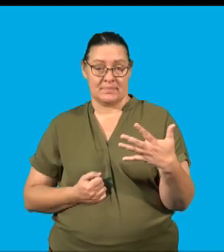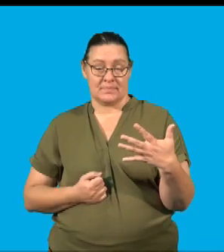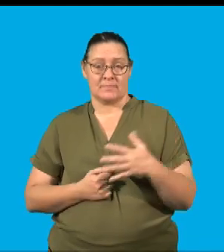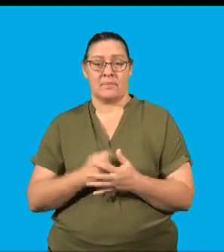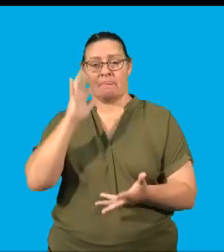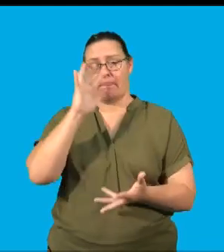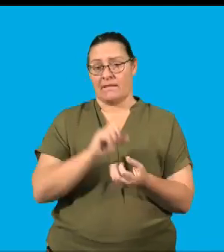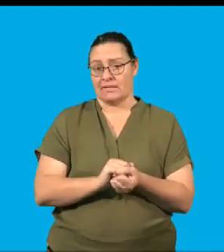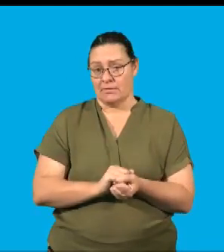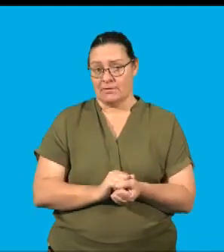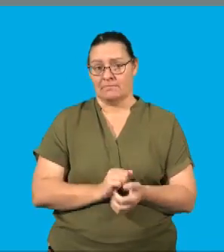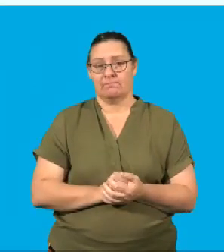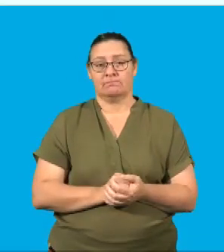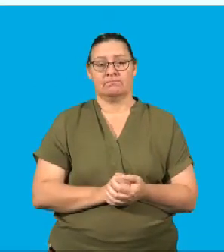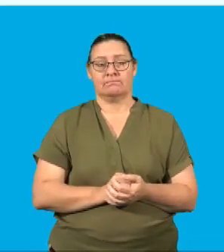summary.